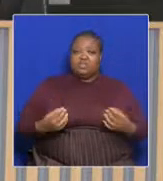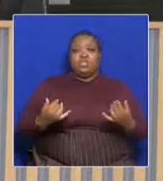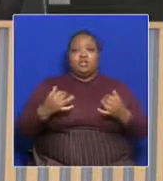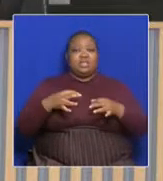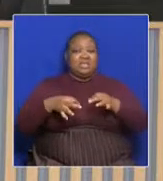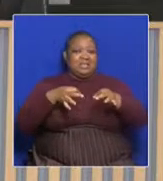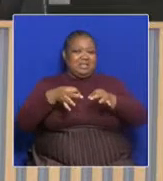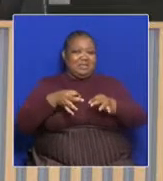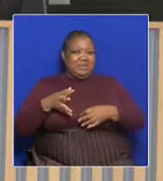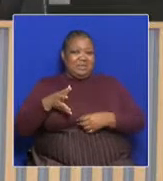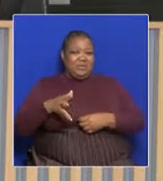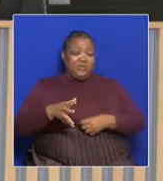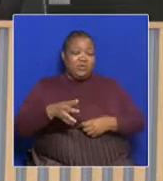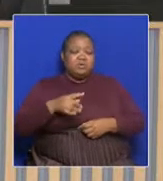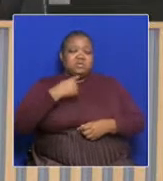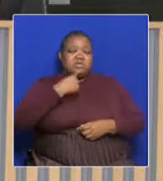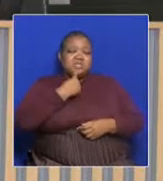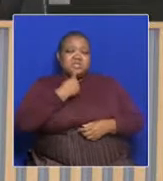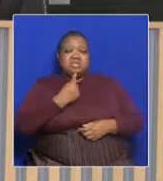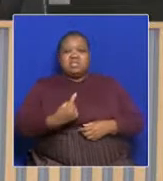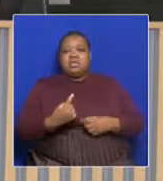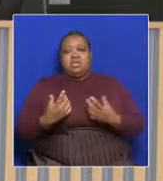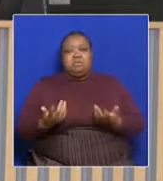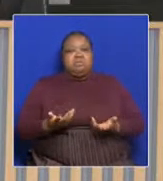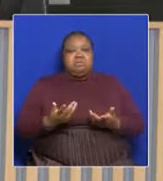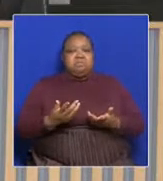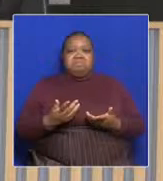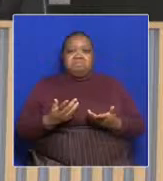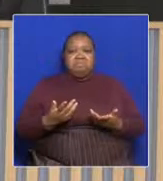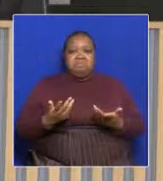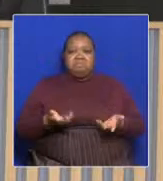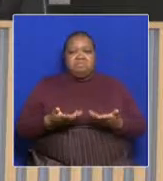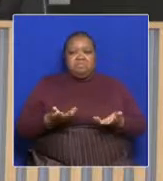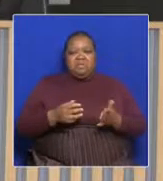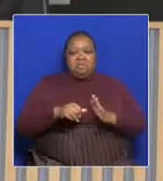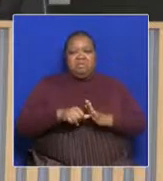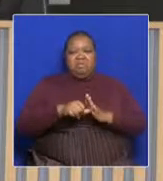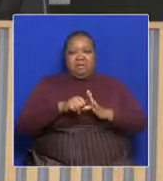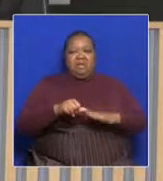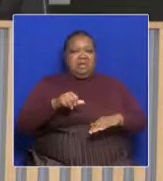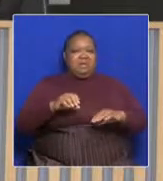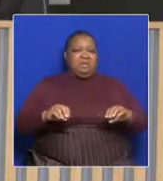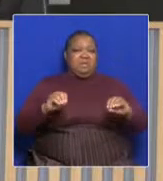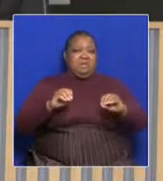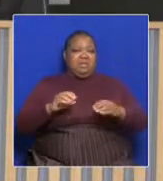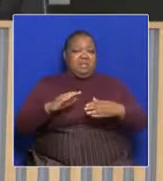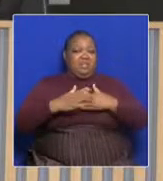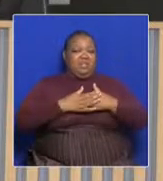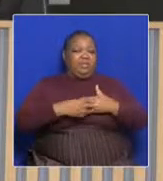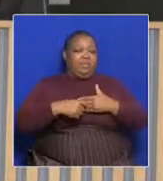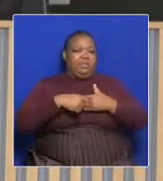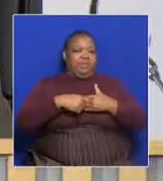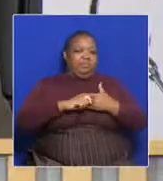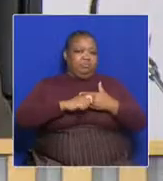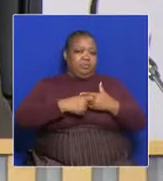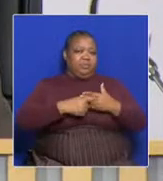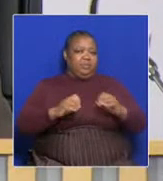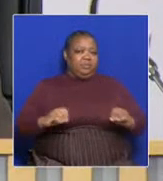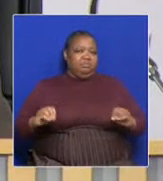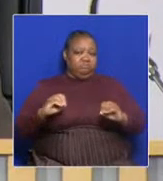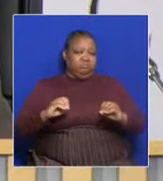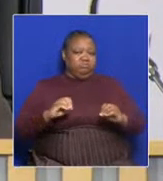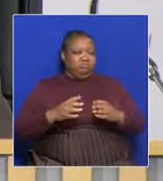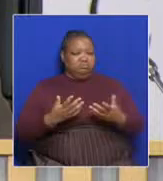by saying it's actually of no consequence and that it may not have been sealed. And I'm taking issue with that but it is